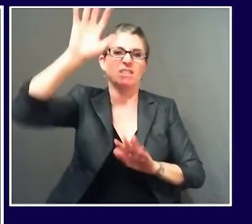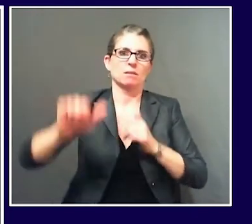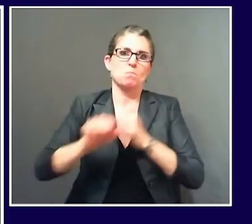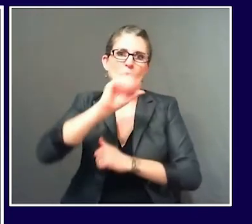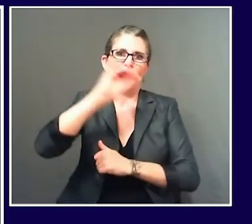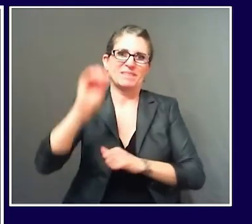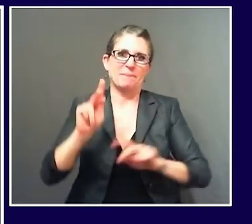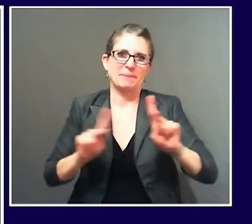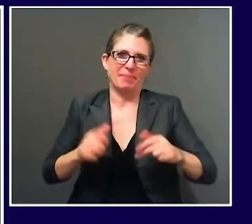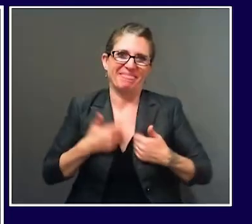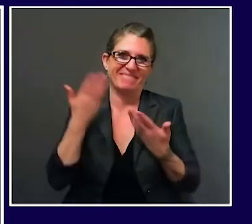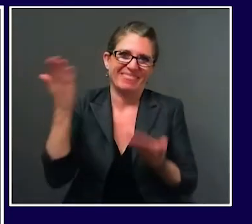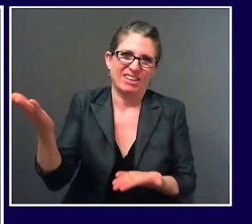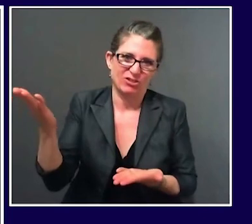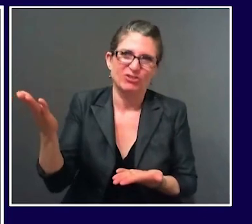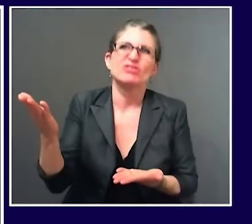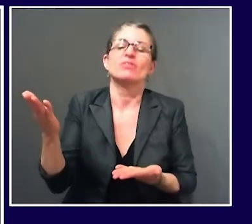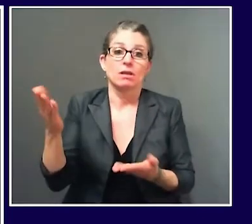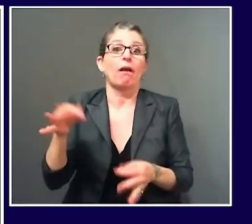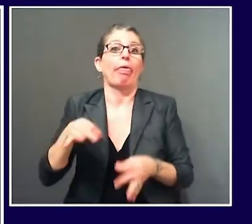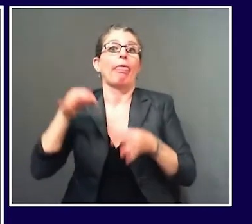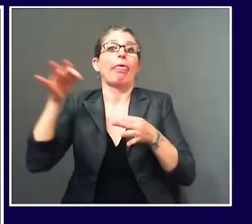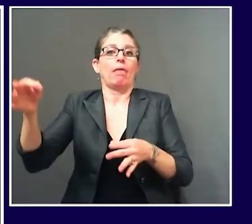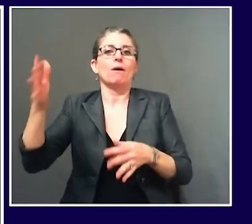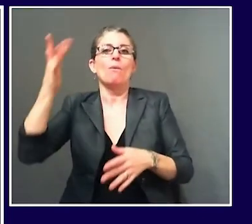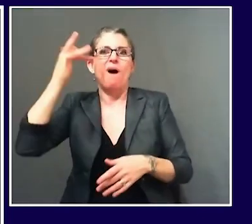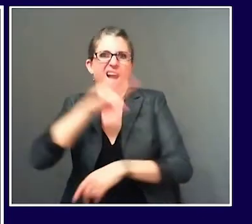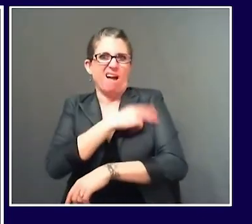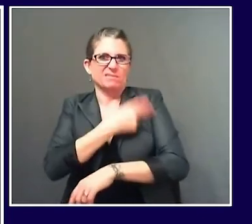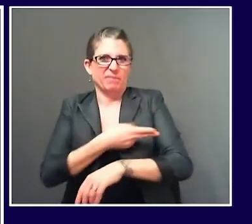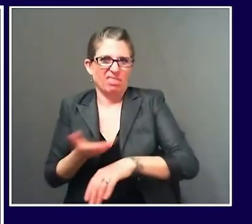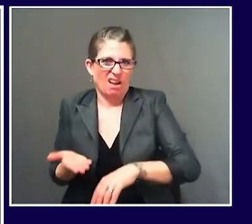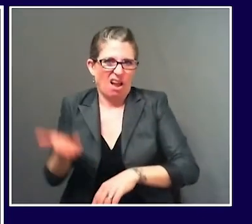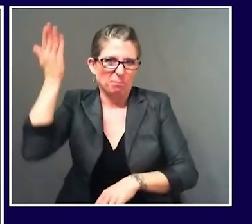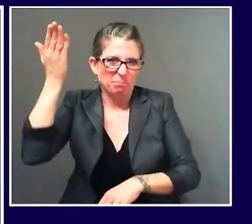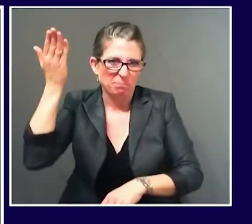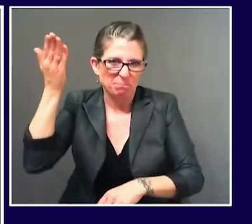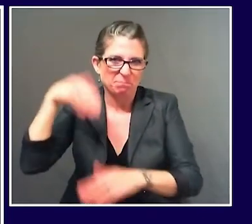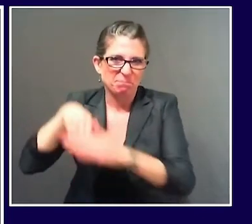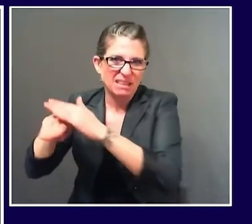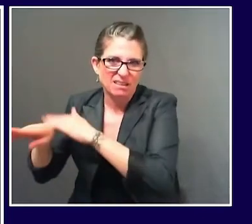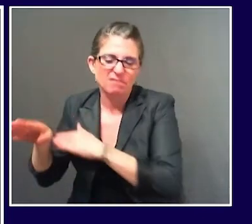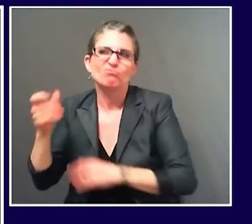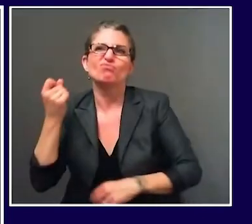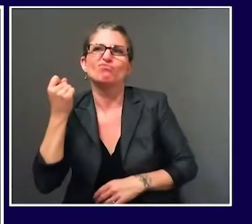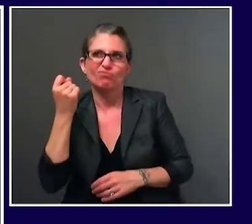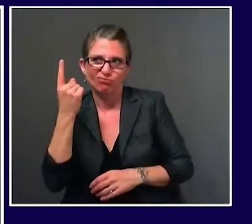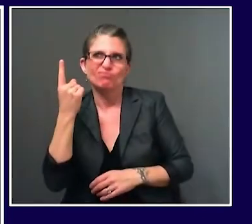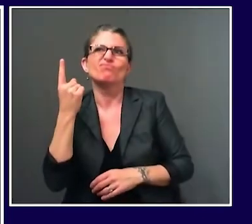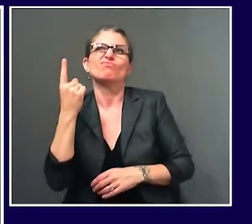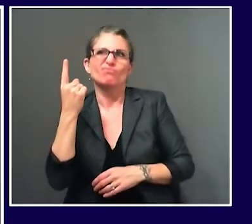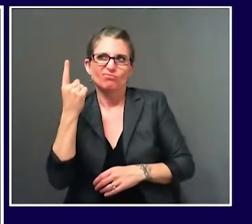hospitalization. What have you seen since then for hospitalizations, particularly in southern Maine?